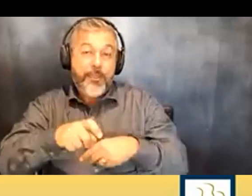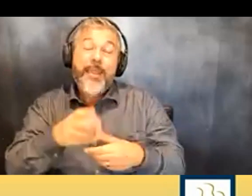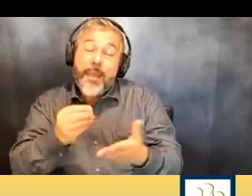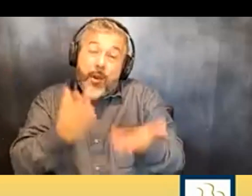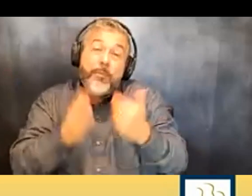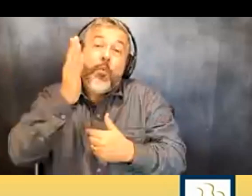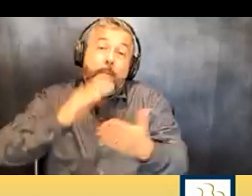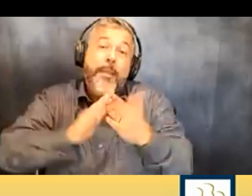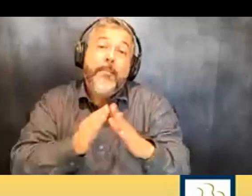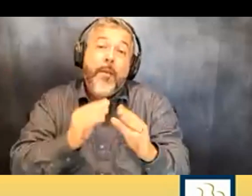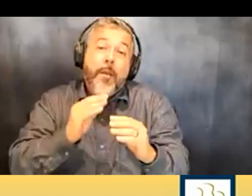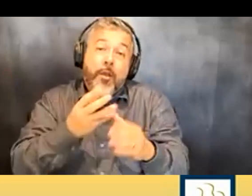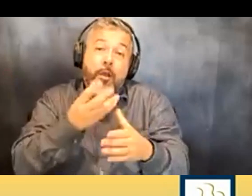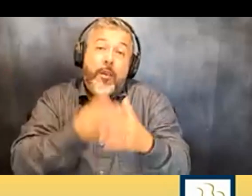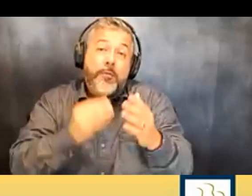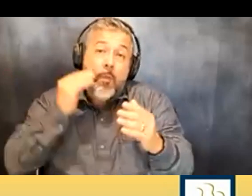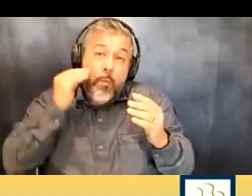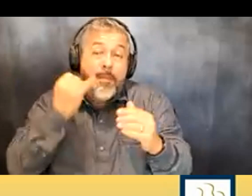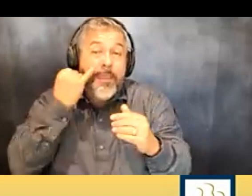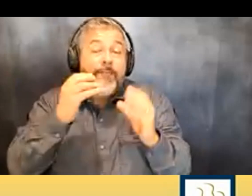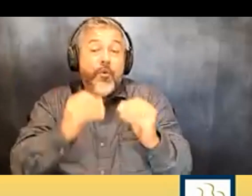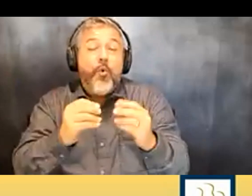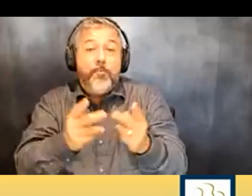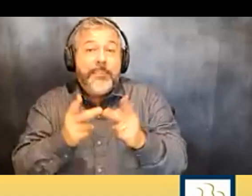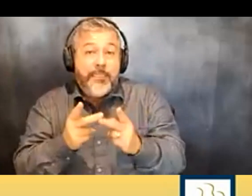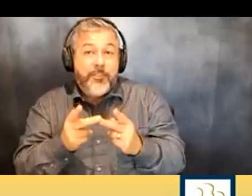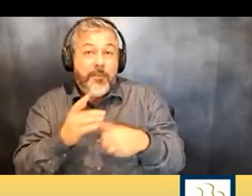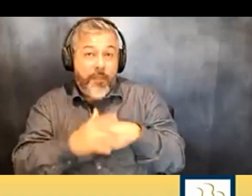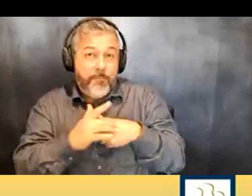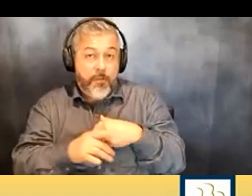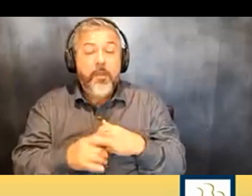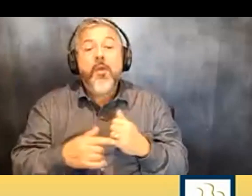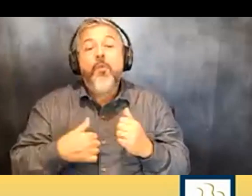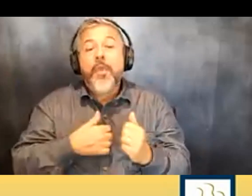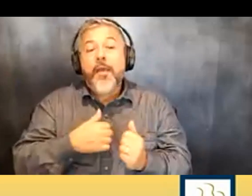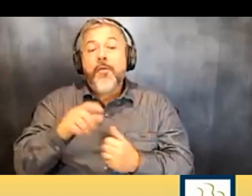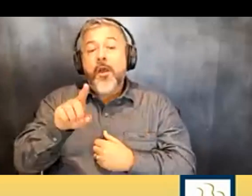don't have these settings available. To this end, we have